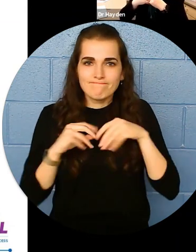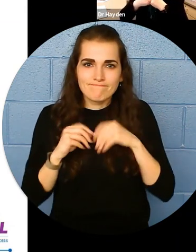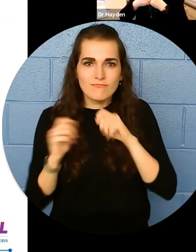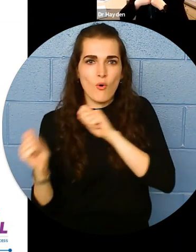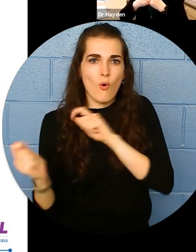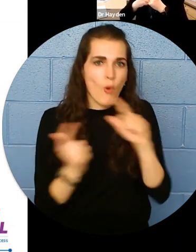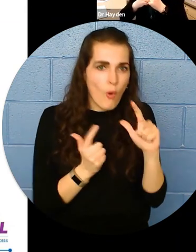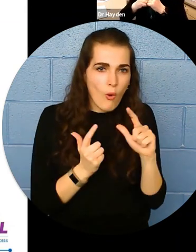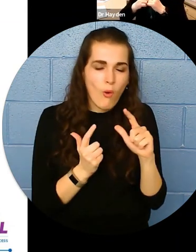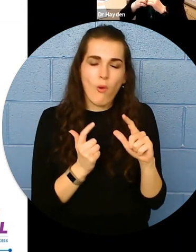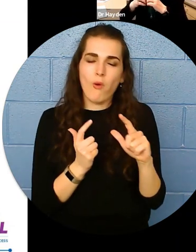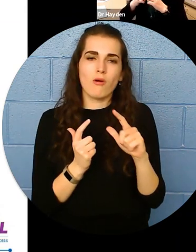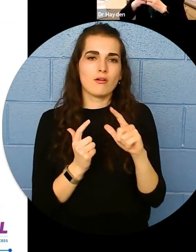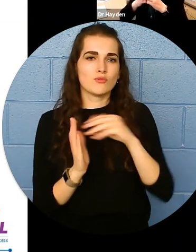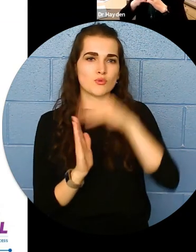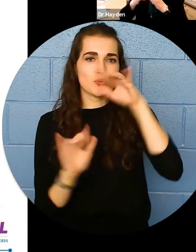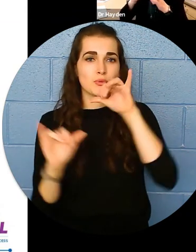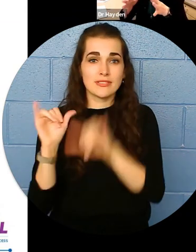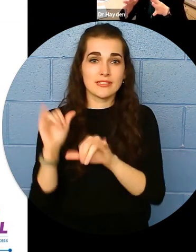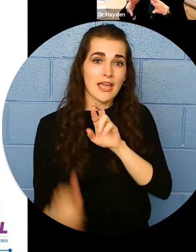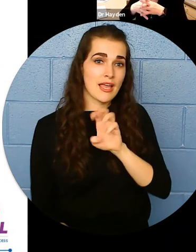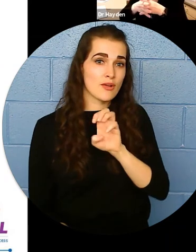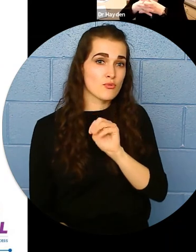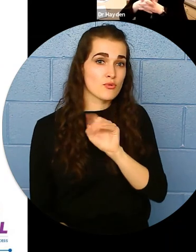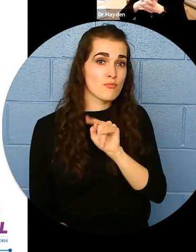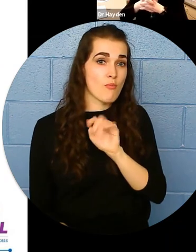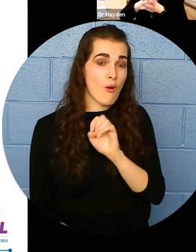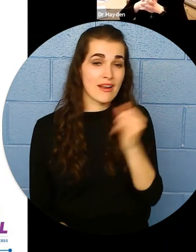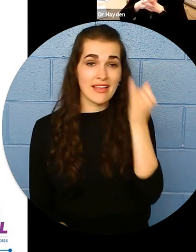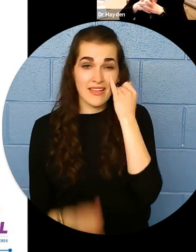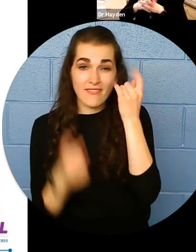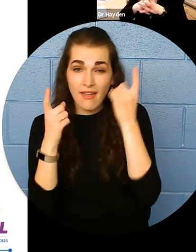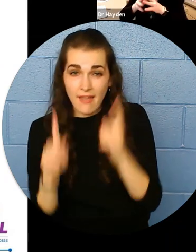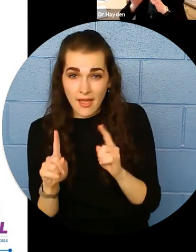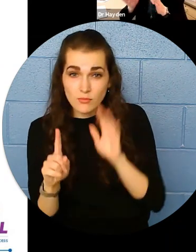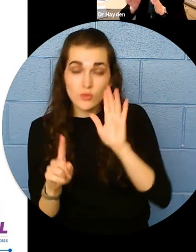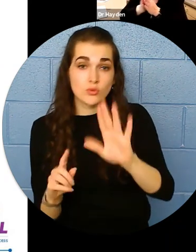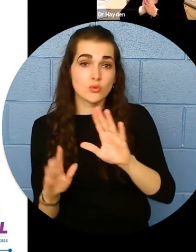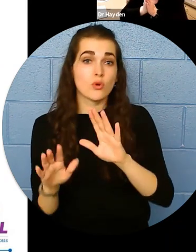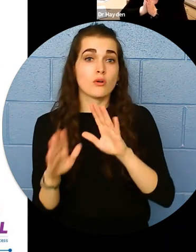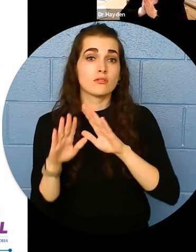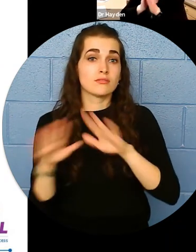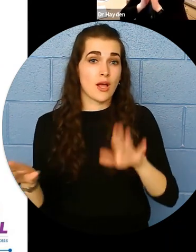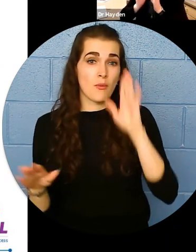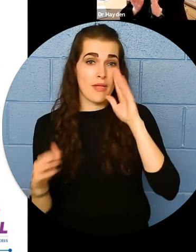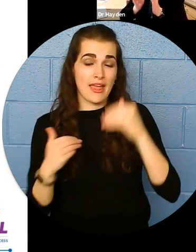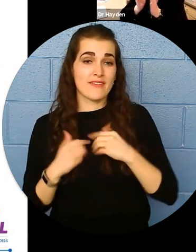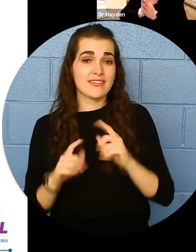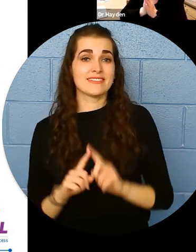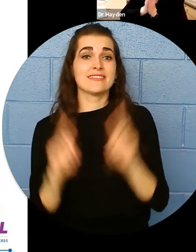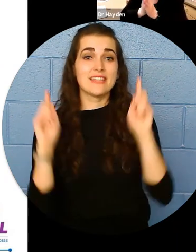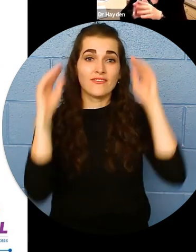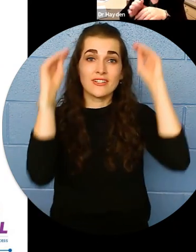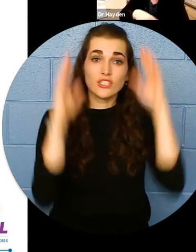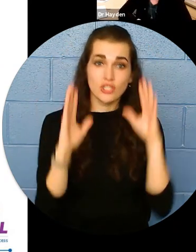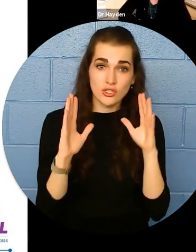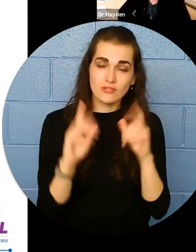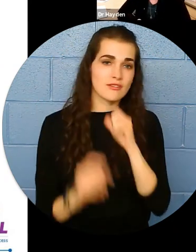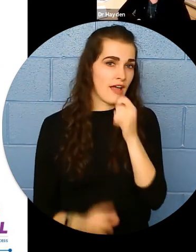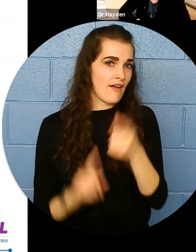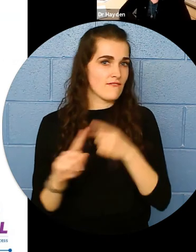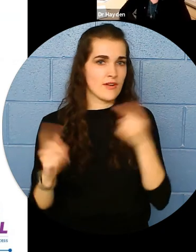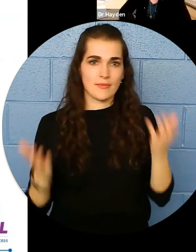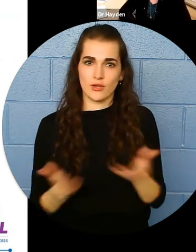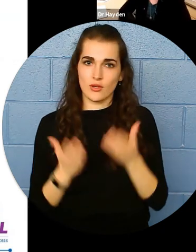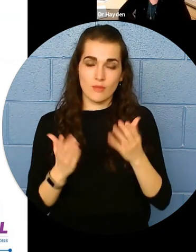in those students who stay remote. And if that is to happen, your child will then have a different teacher, but they will continue with the curriculum that